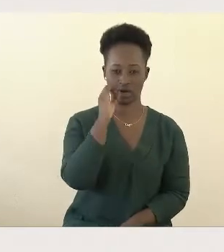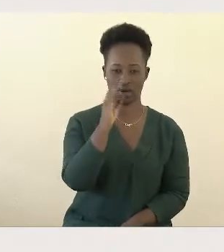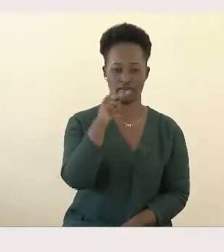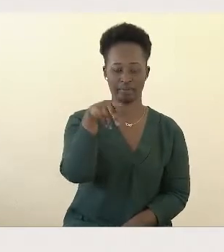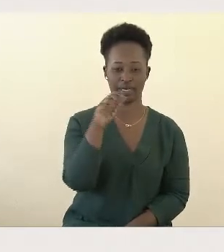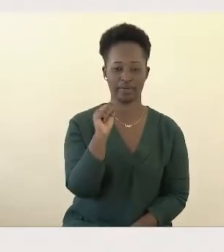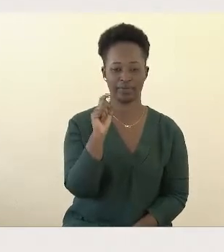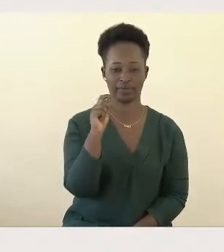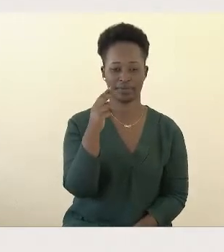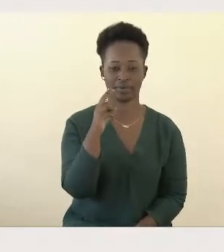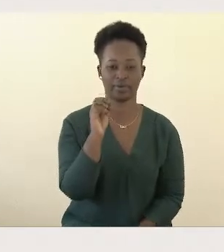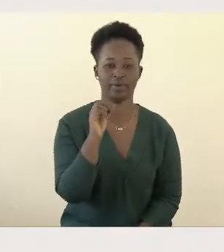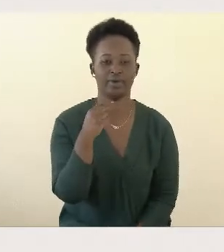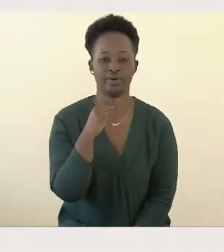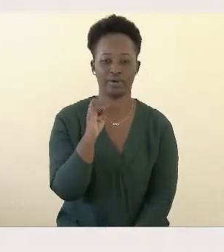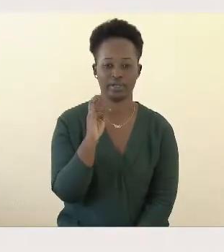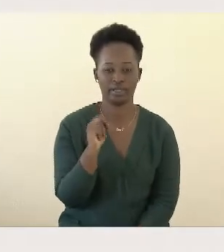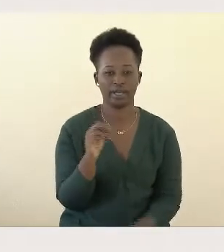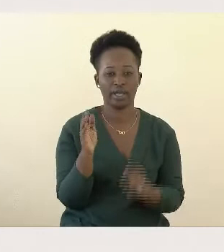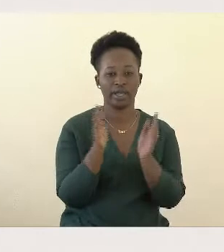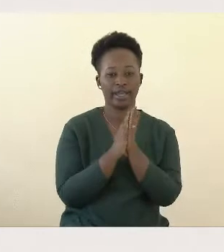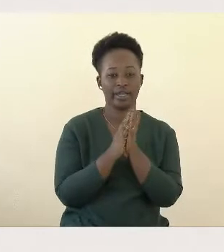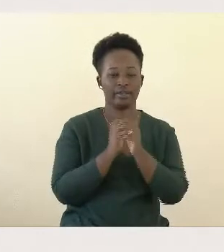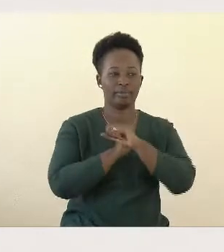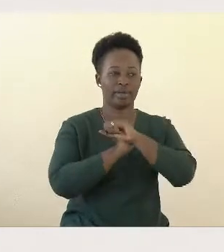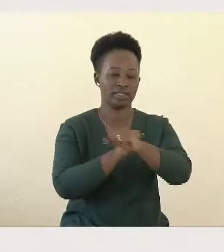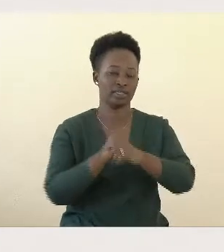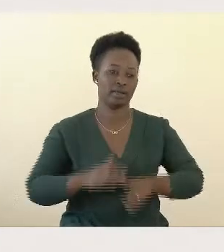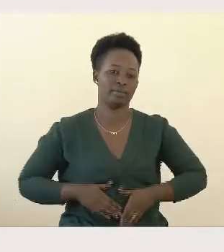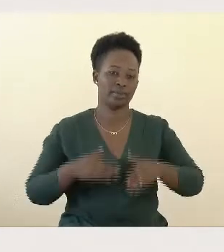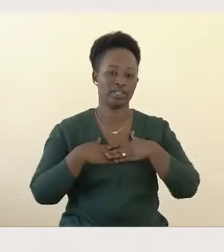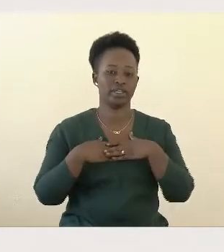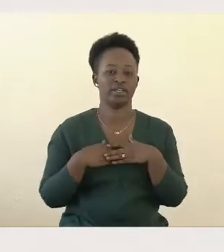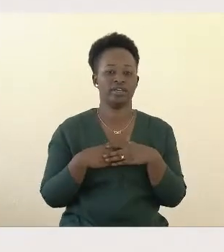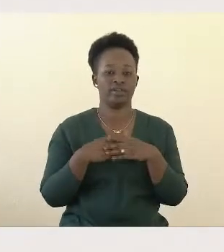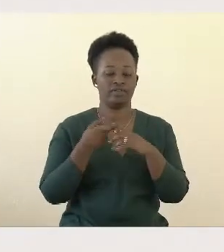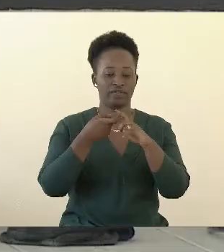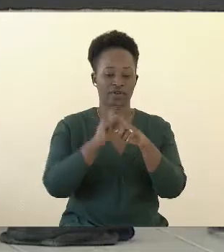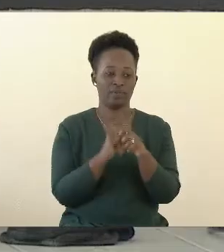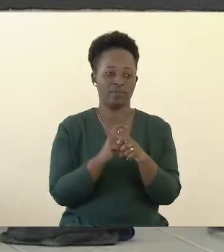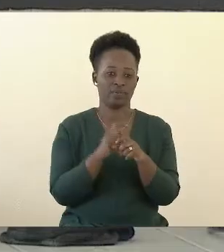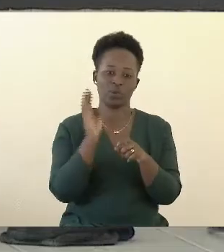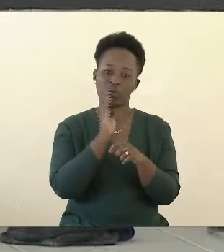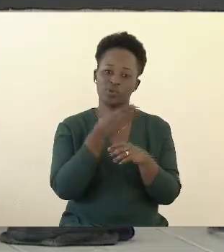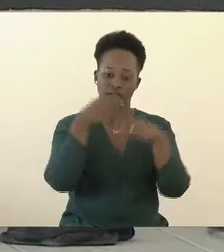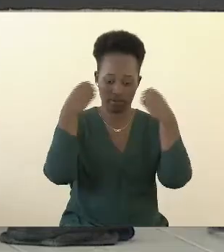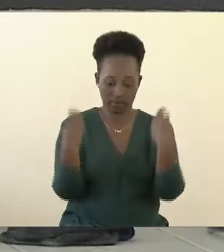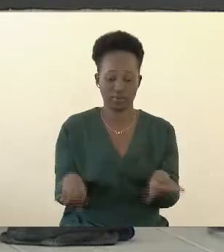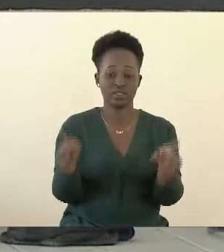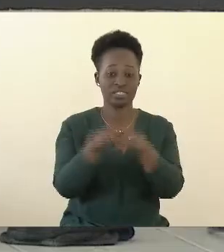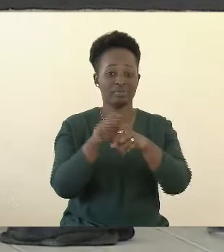pathogen, and as well as it prevents the body from water loss. Losing of water is also done by the